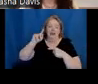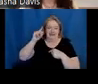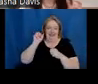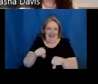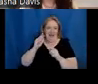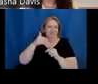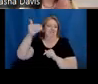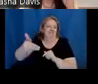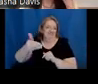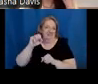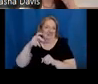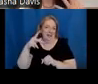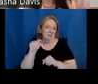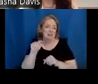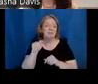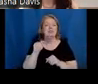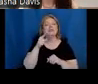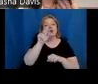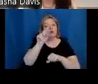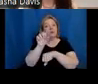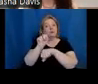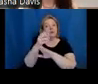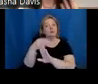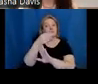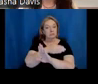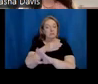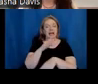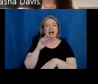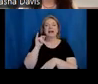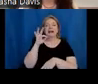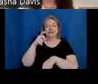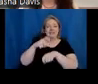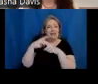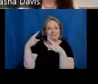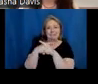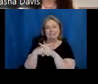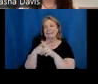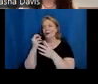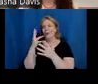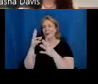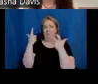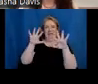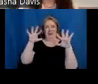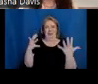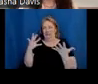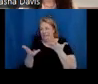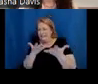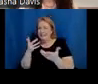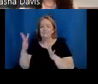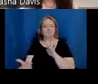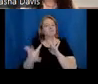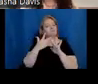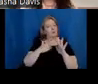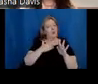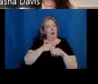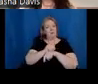And if those times do not work with you or you're a larger group, you can always give us a call, send us an email. We're happy to work with you. In addition